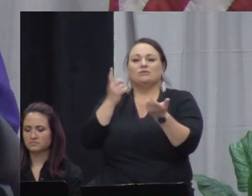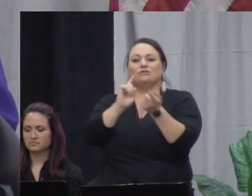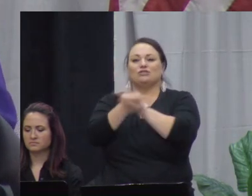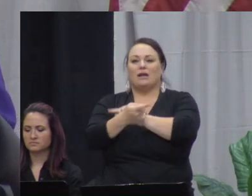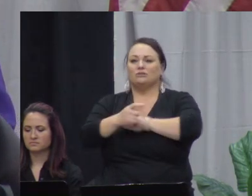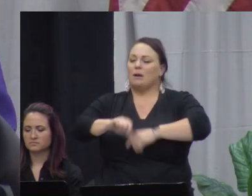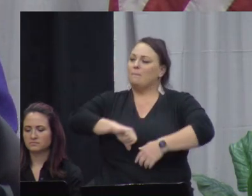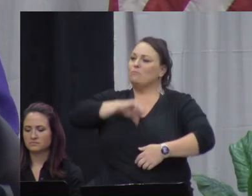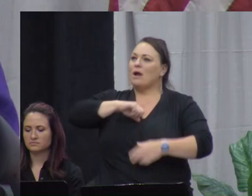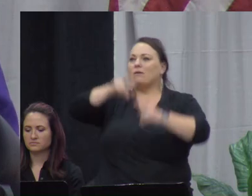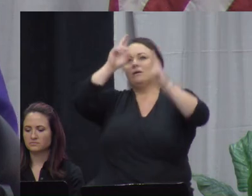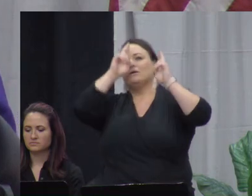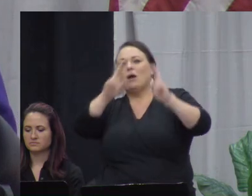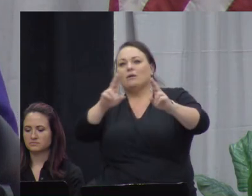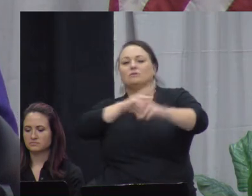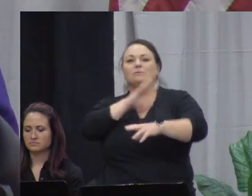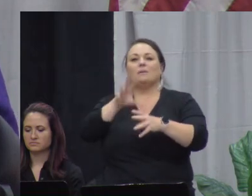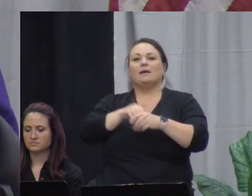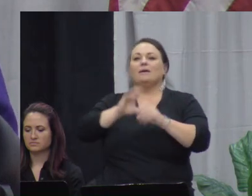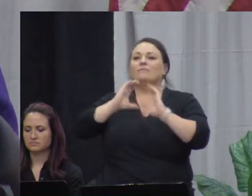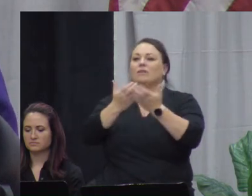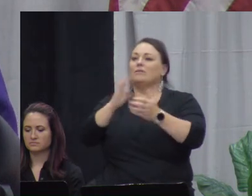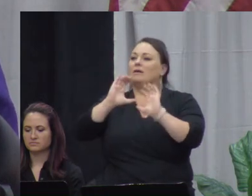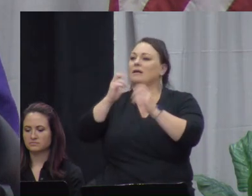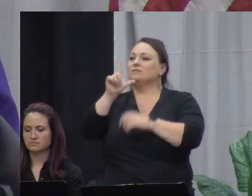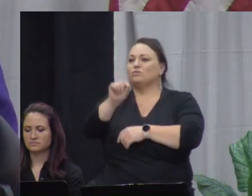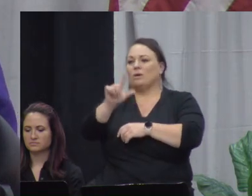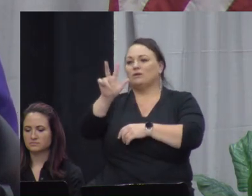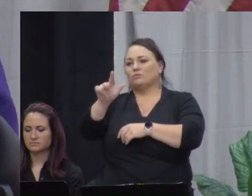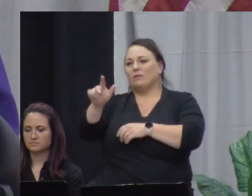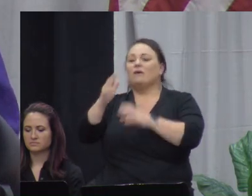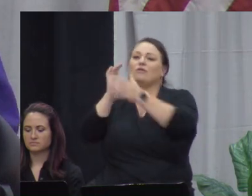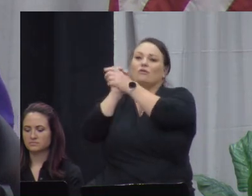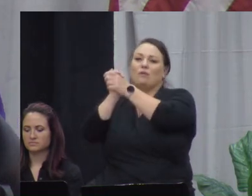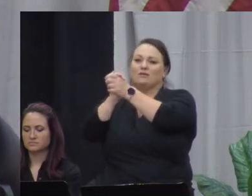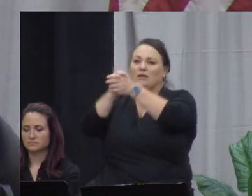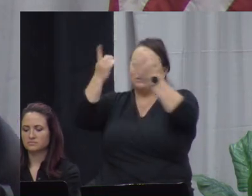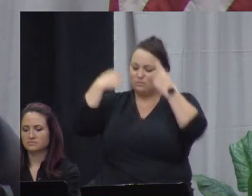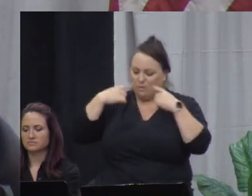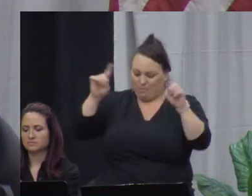proud and honored to be a part of the class of 2023. Congratulations, we made it.